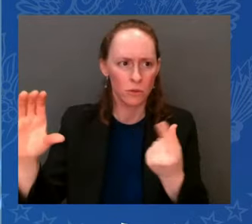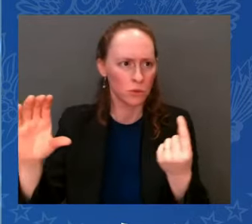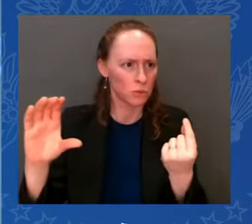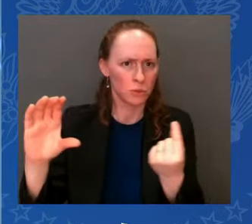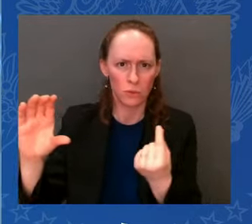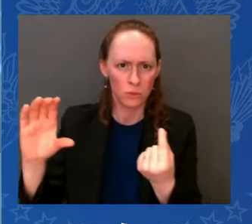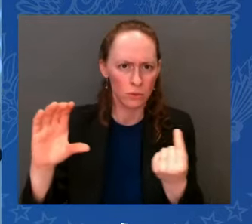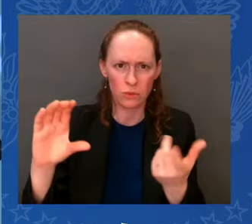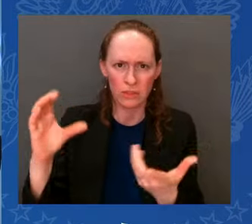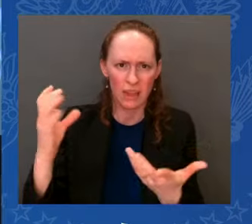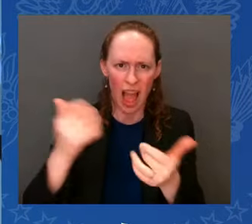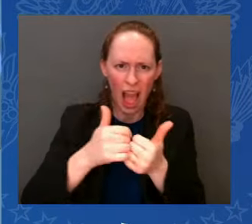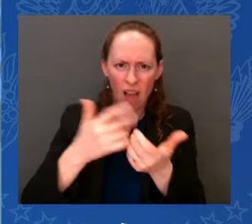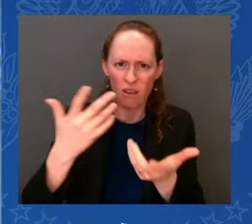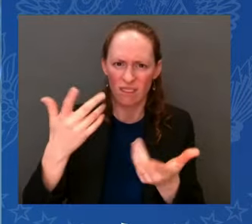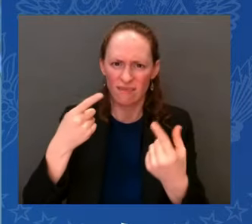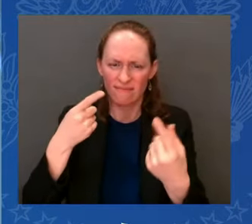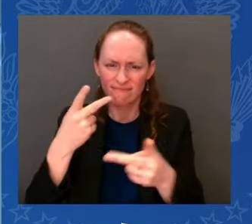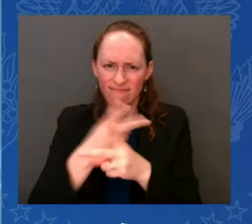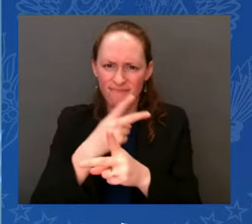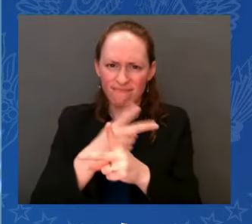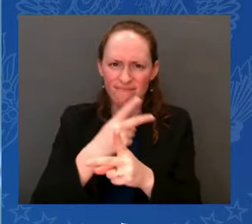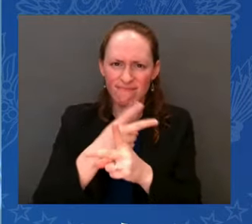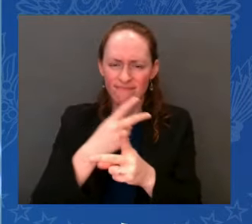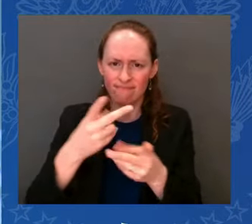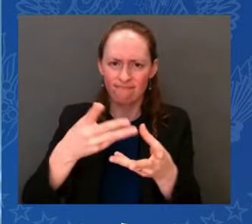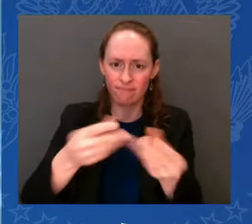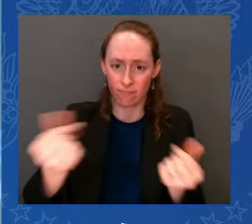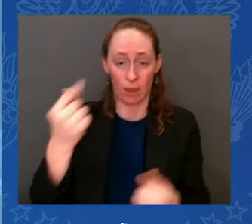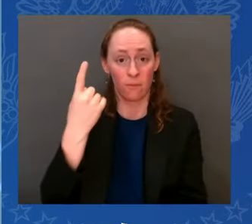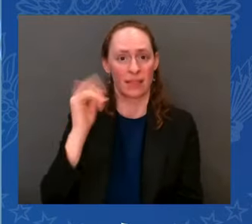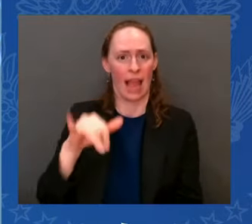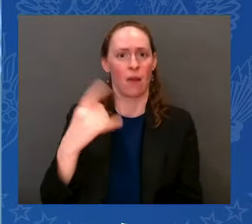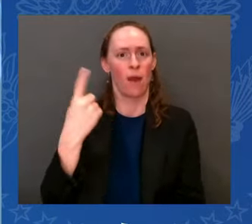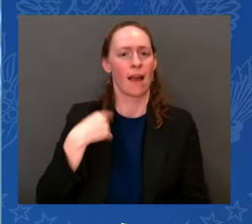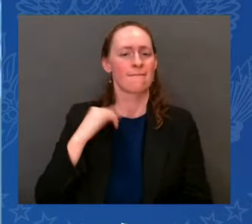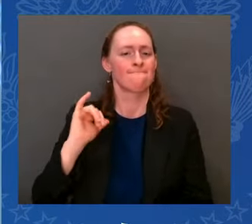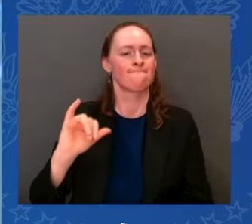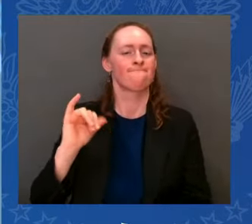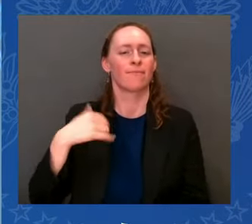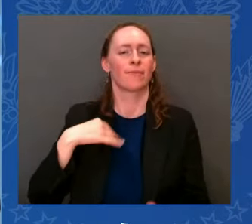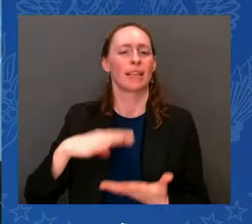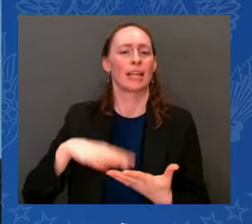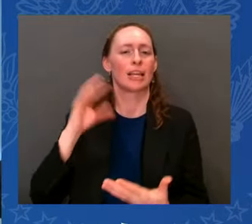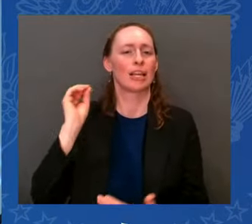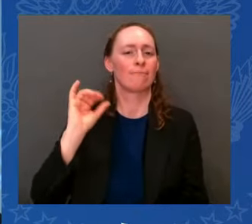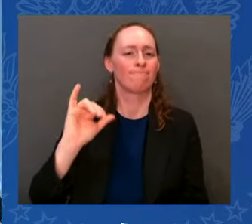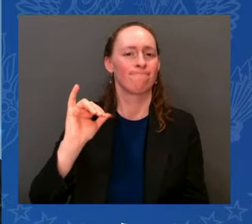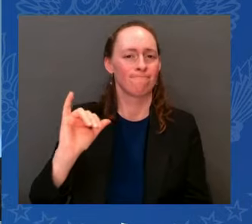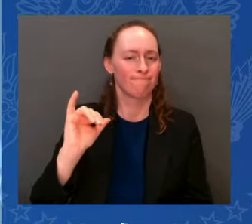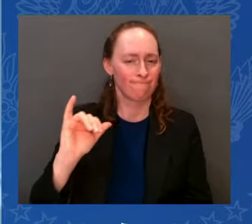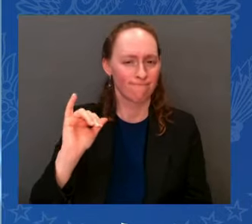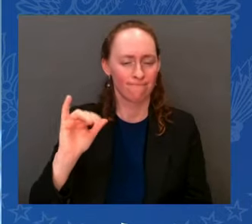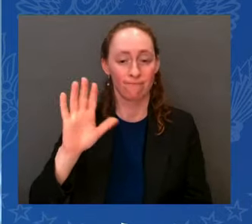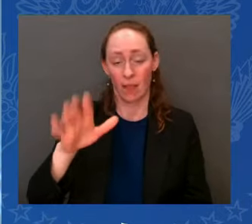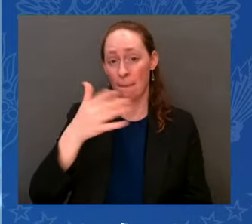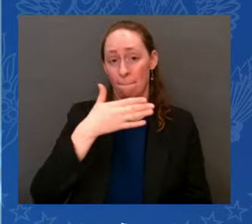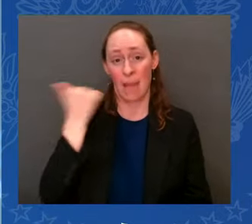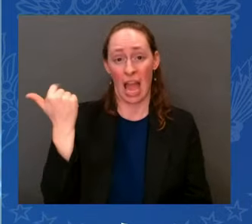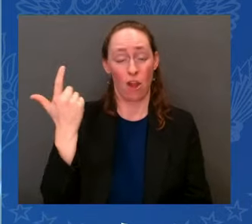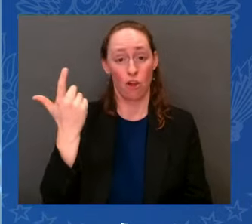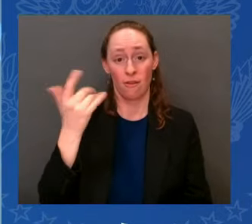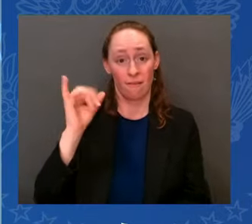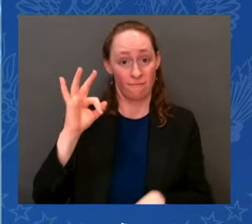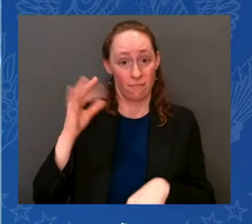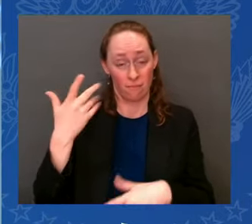was we always did better when there was direct funding for the things that related to the county. I think it's one of the hardest jobs. No, I really mean it. I'm not